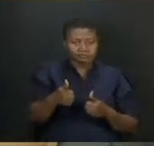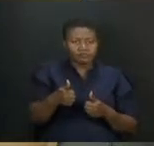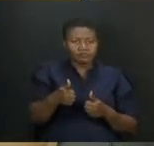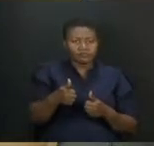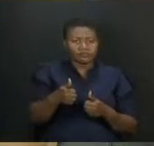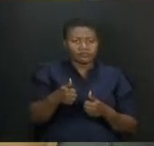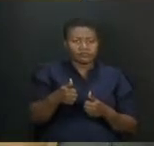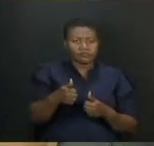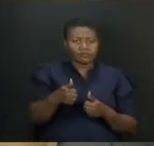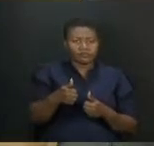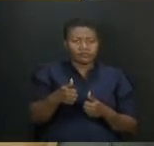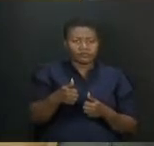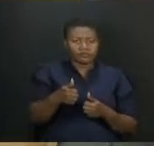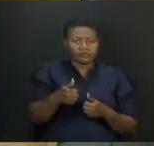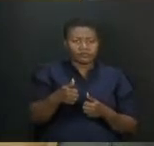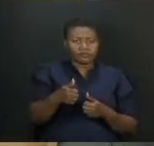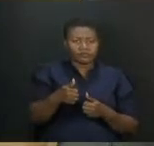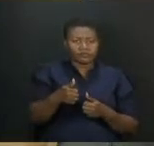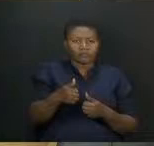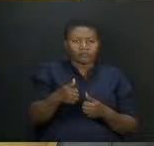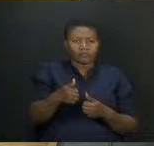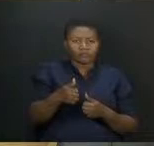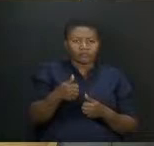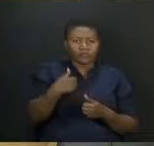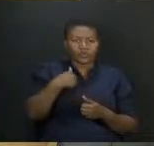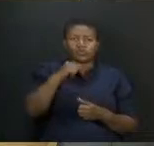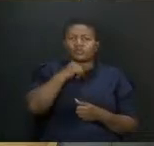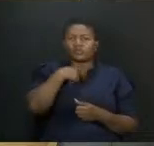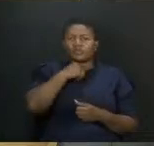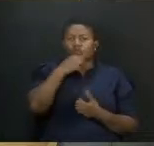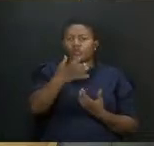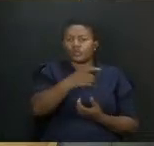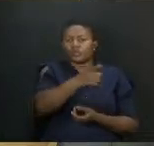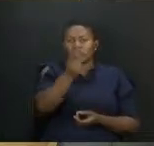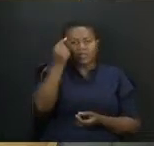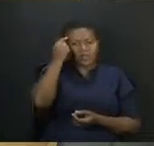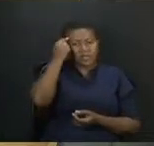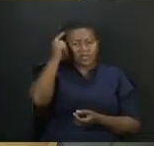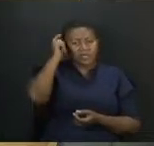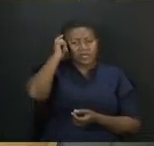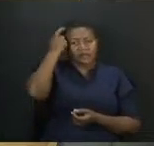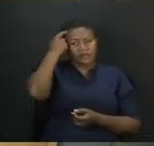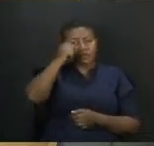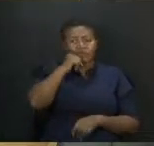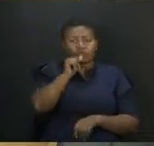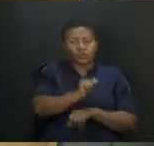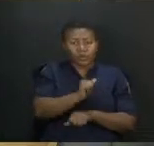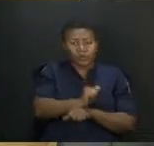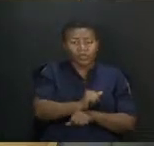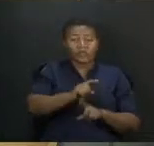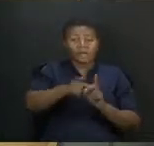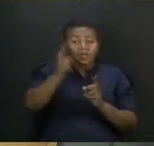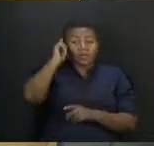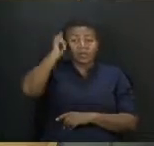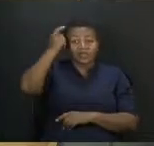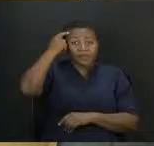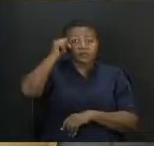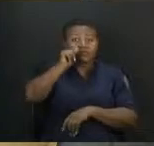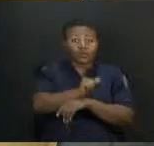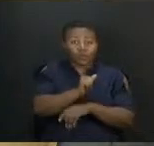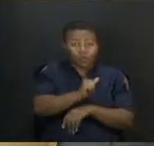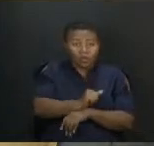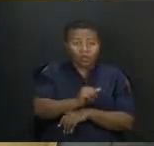any indication that the government is not on top of this issue. But the government is actually on top. The minister was here